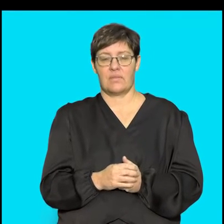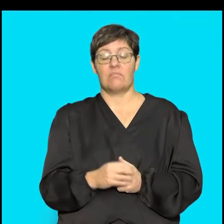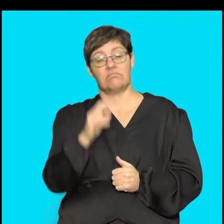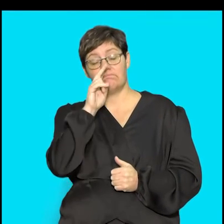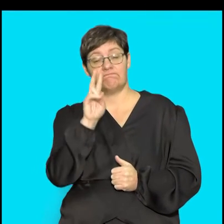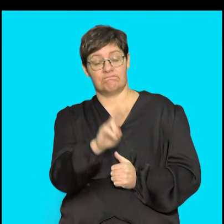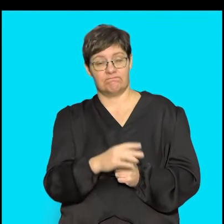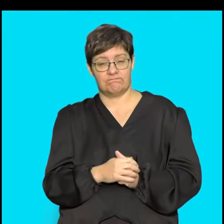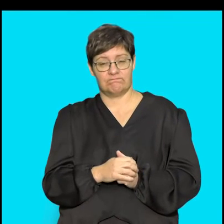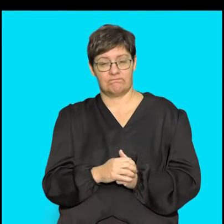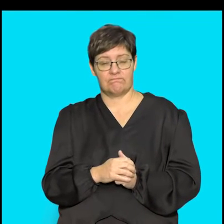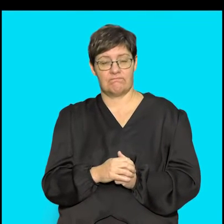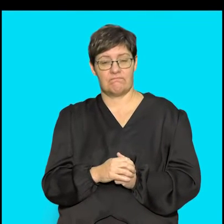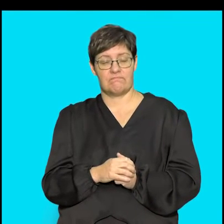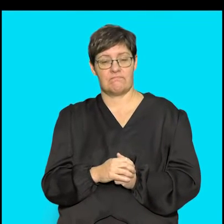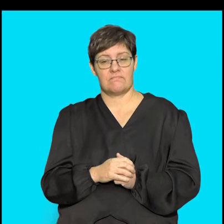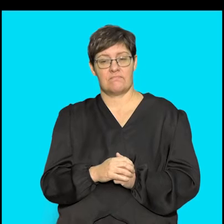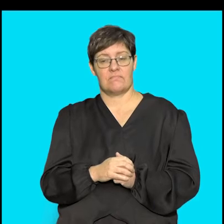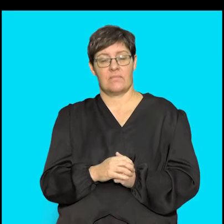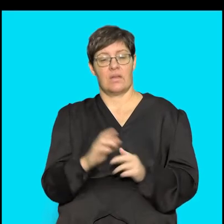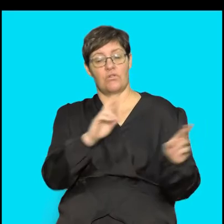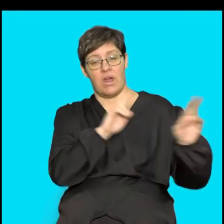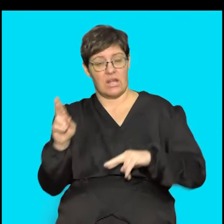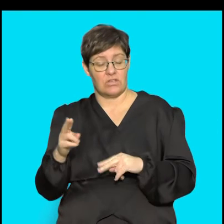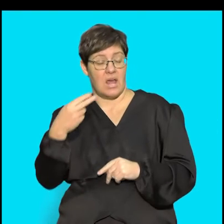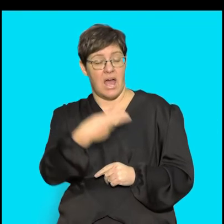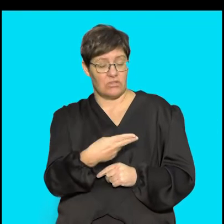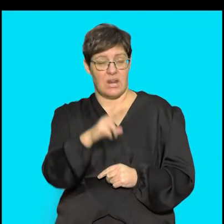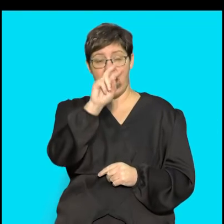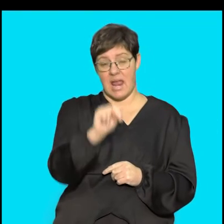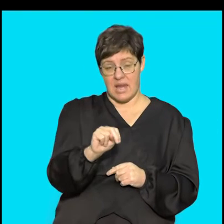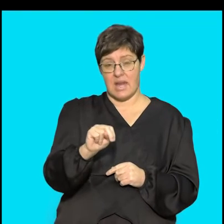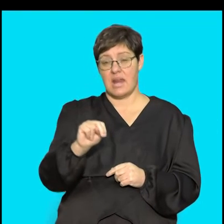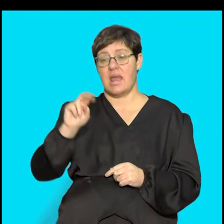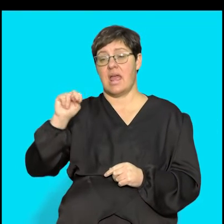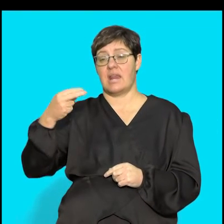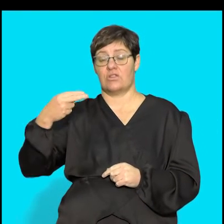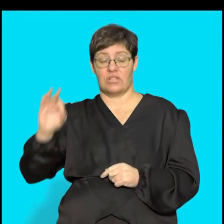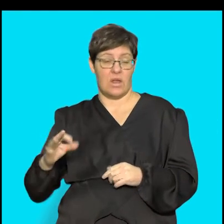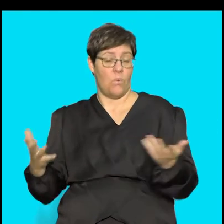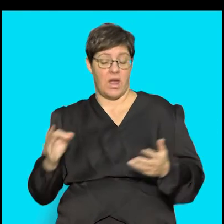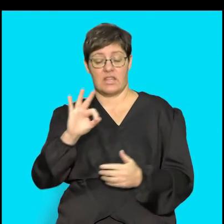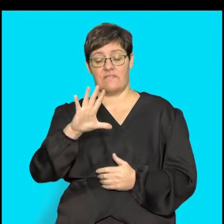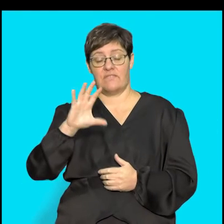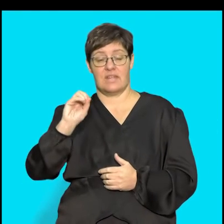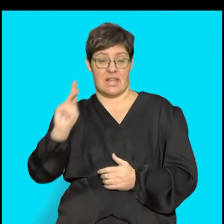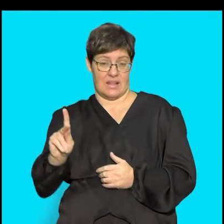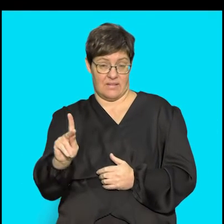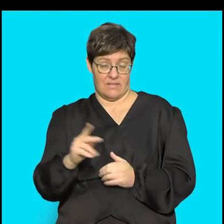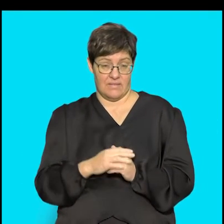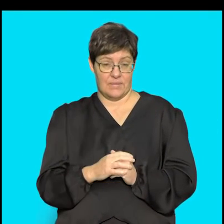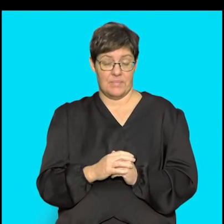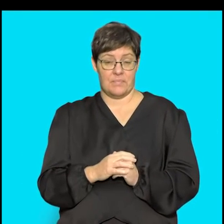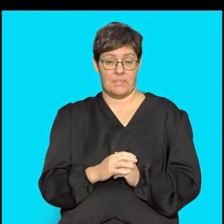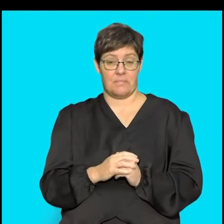We will look at the reaction of hydrogen, nitrogen, and ammonia at 350